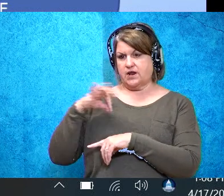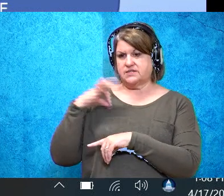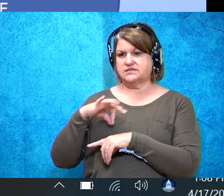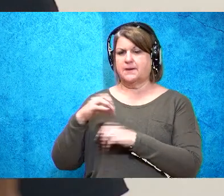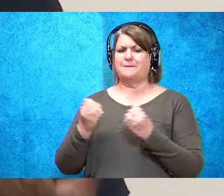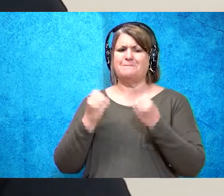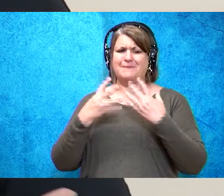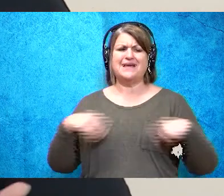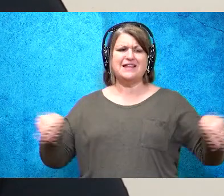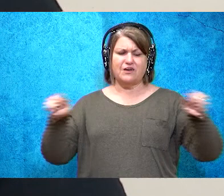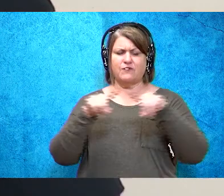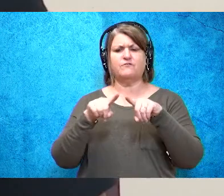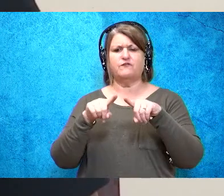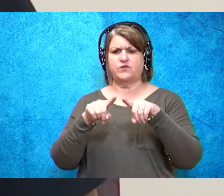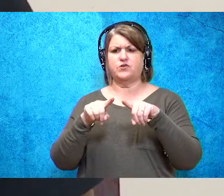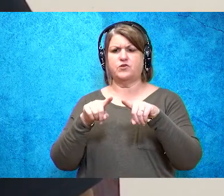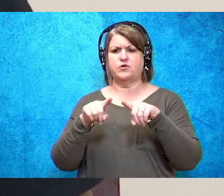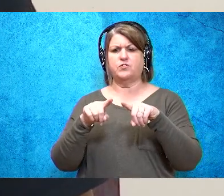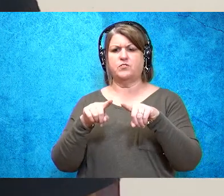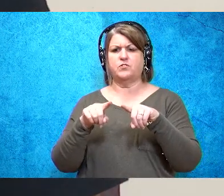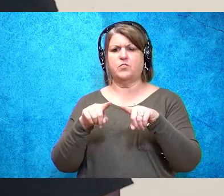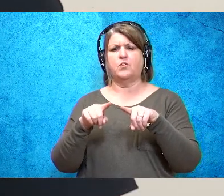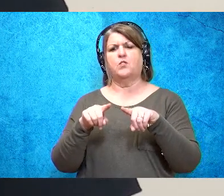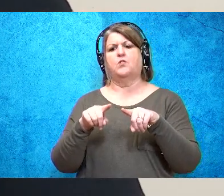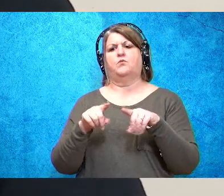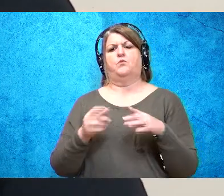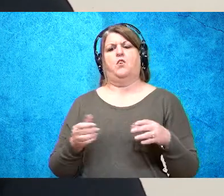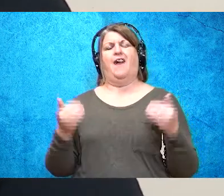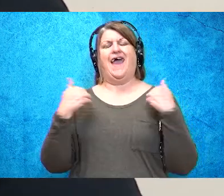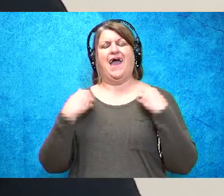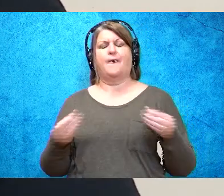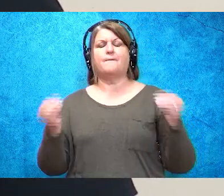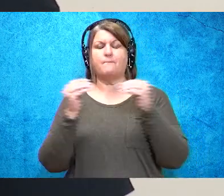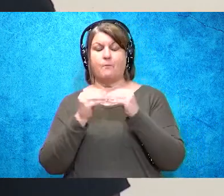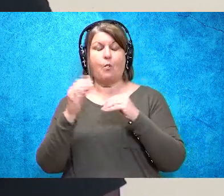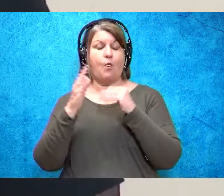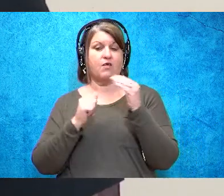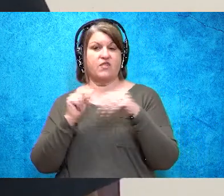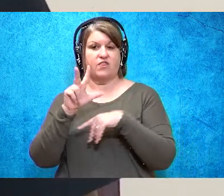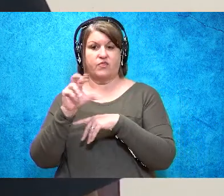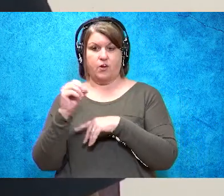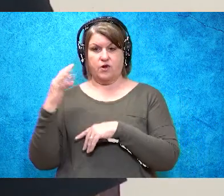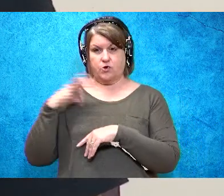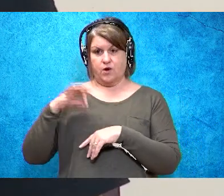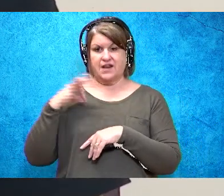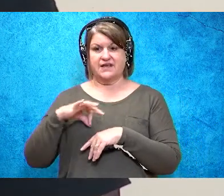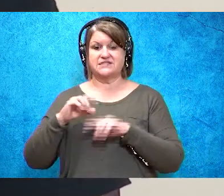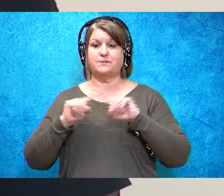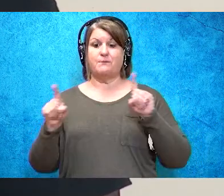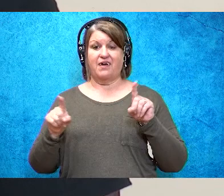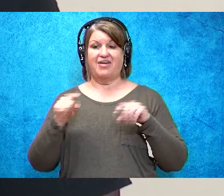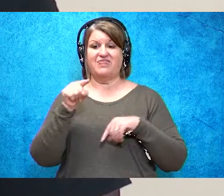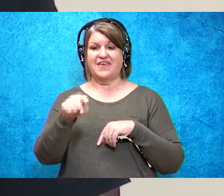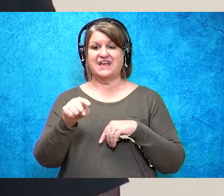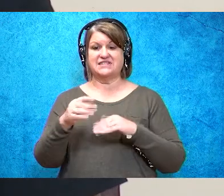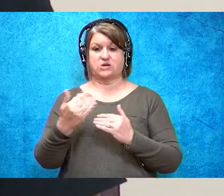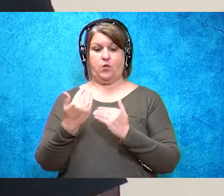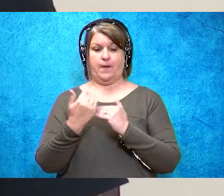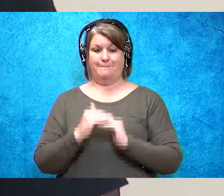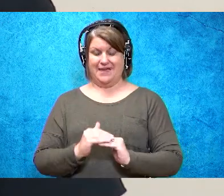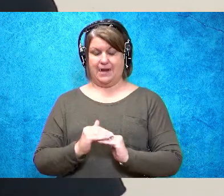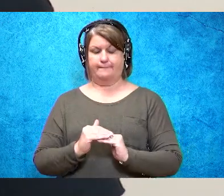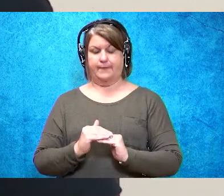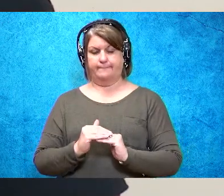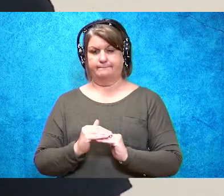surpass 28 or 30 credits. However, these are the minimum guidelines that you must have in order to